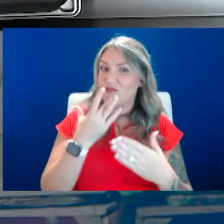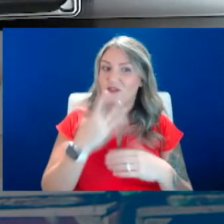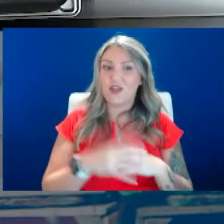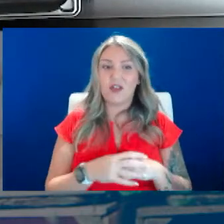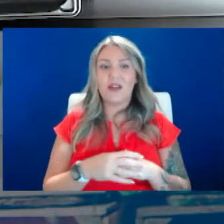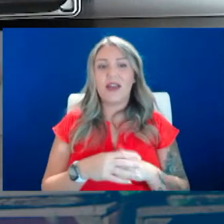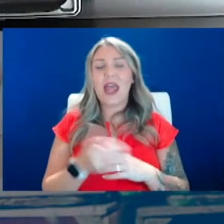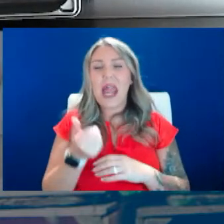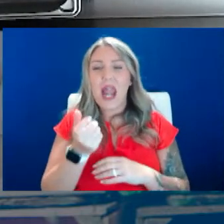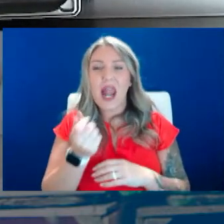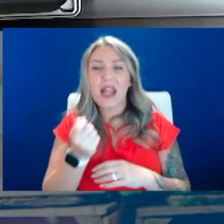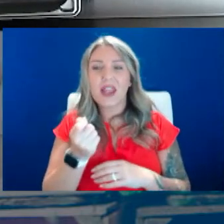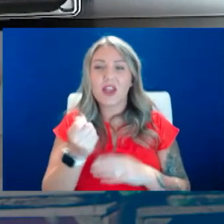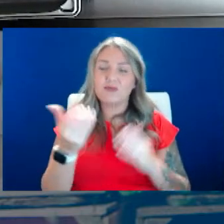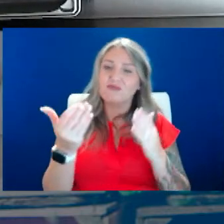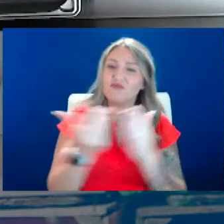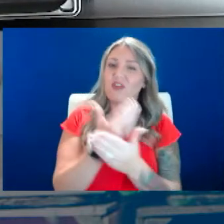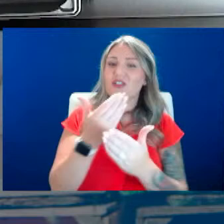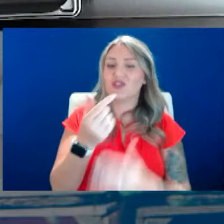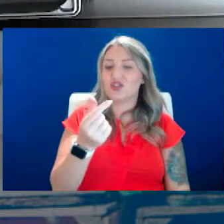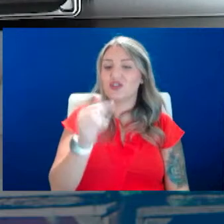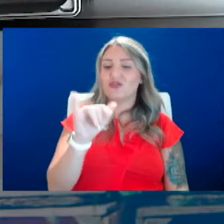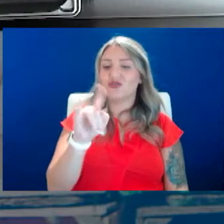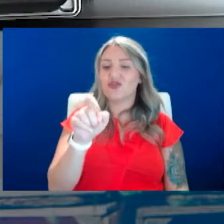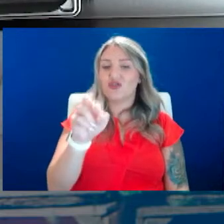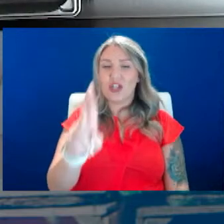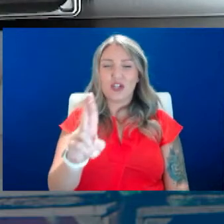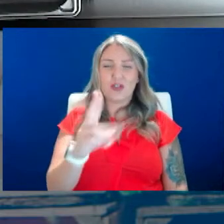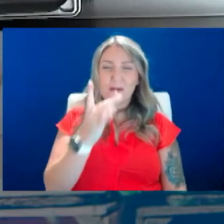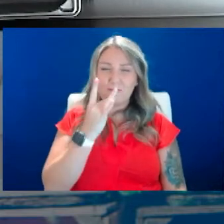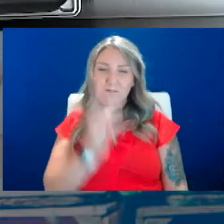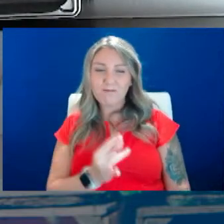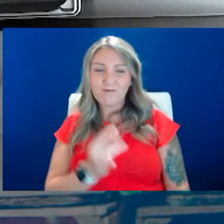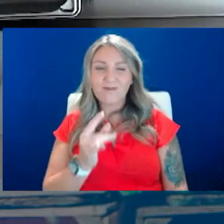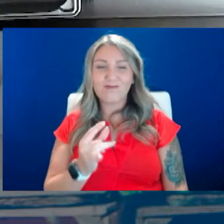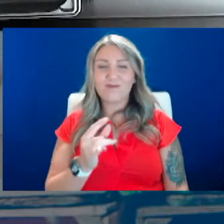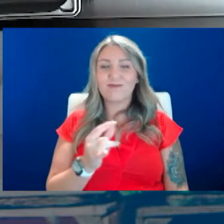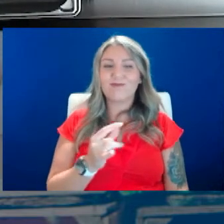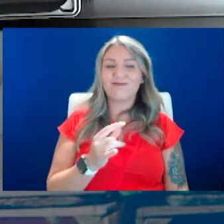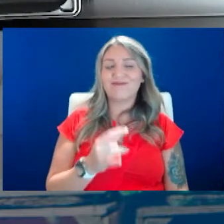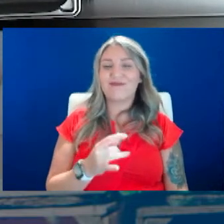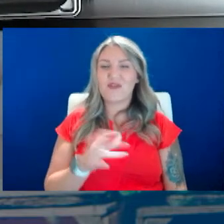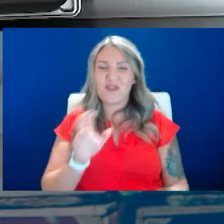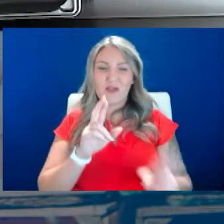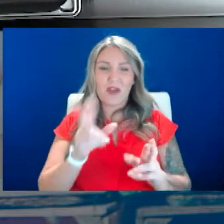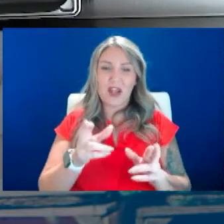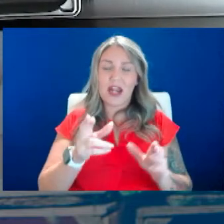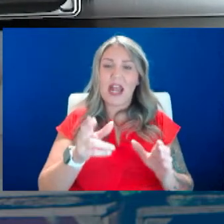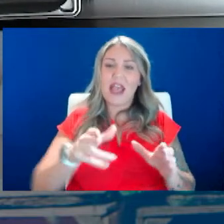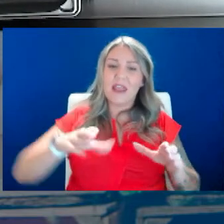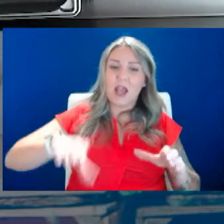fresh ginger. Gives it that little bit of that zing to set it all off. We'll stir those really, really well.